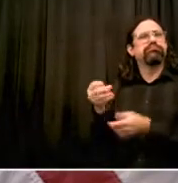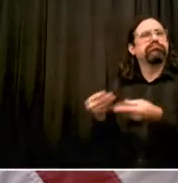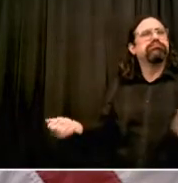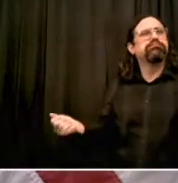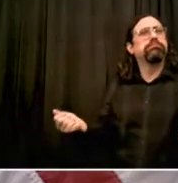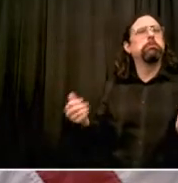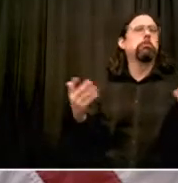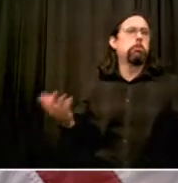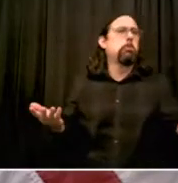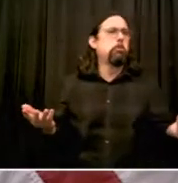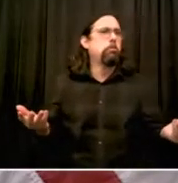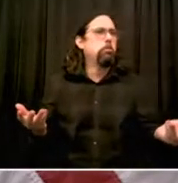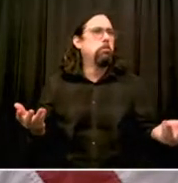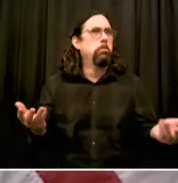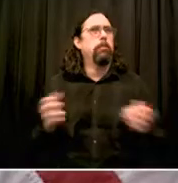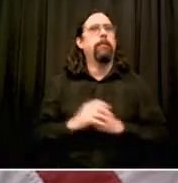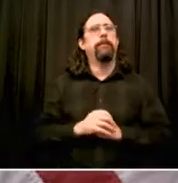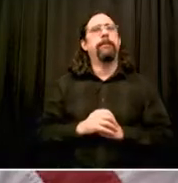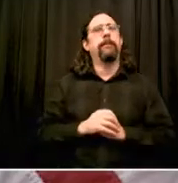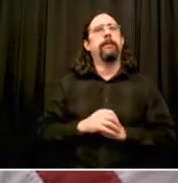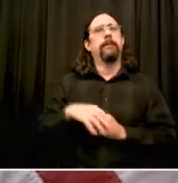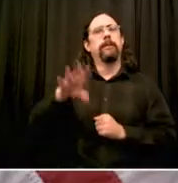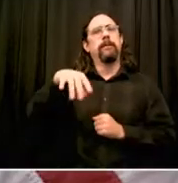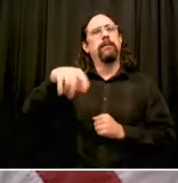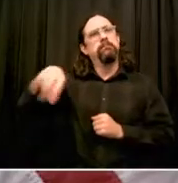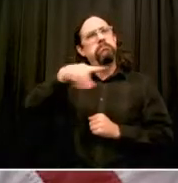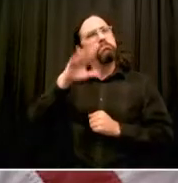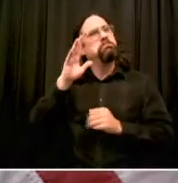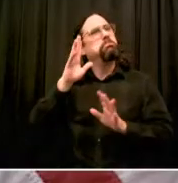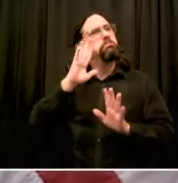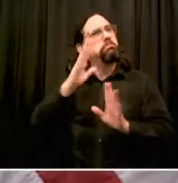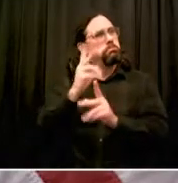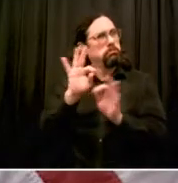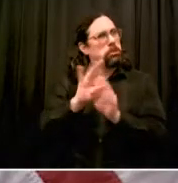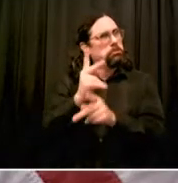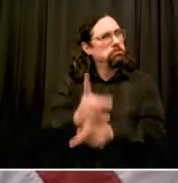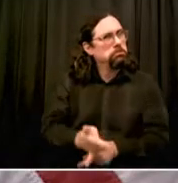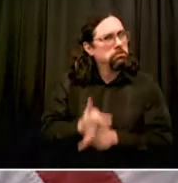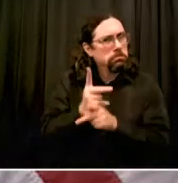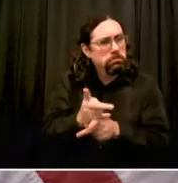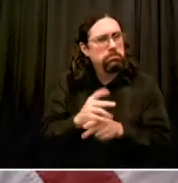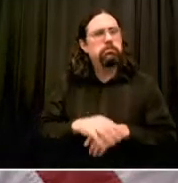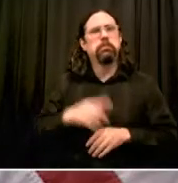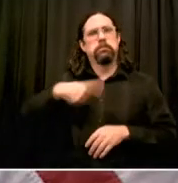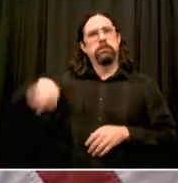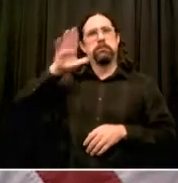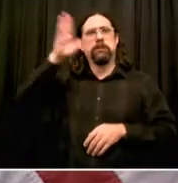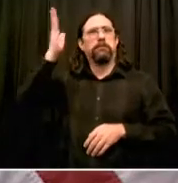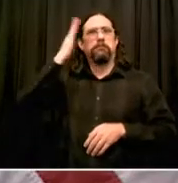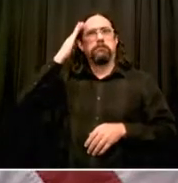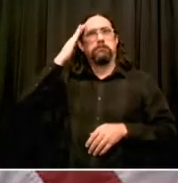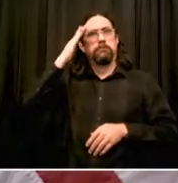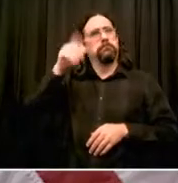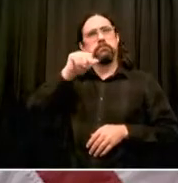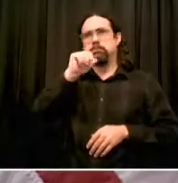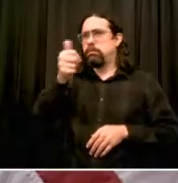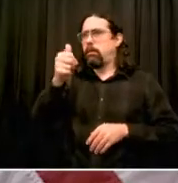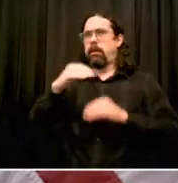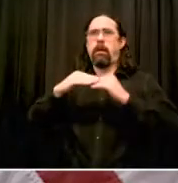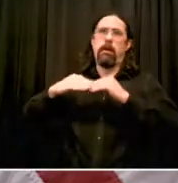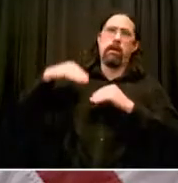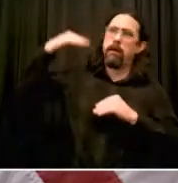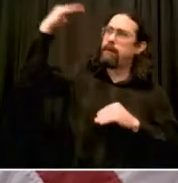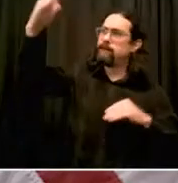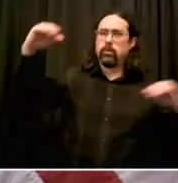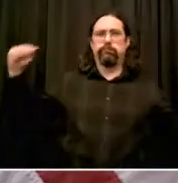great, even with those limits. And we're going to do our best to get as many people the opportunity to experience those pools. The next is